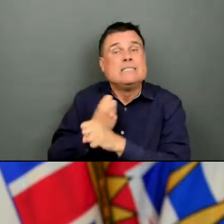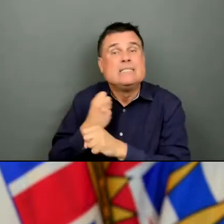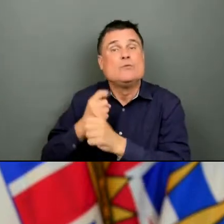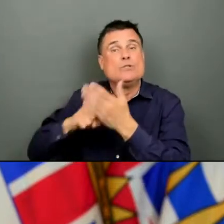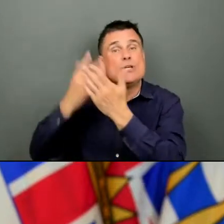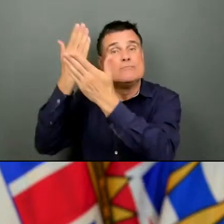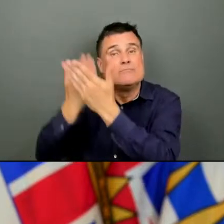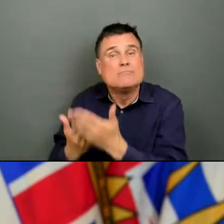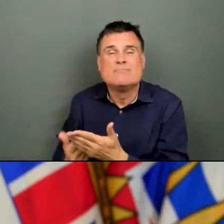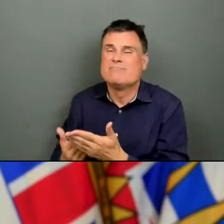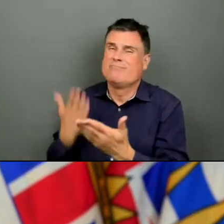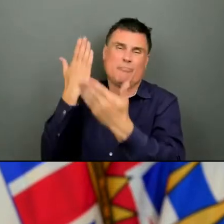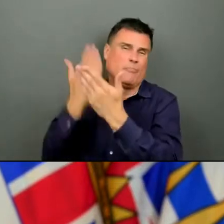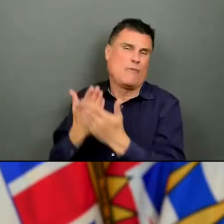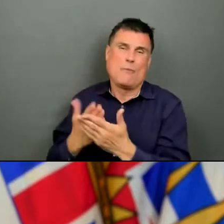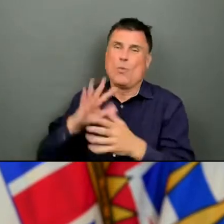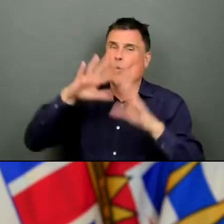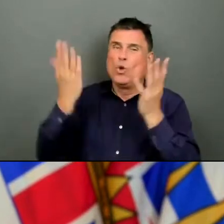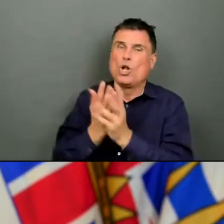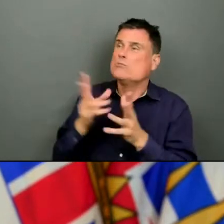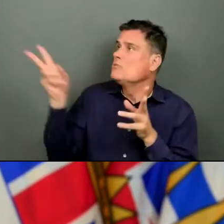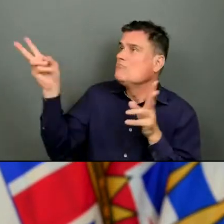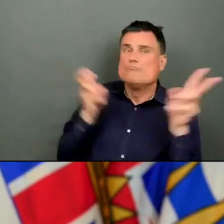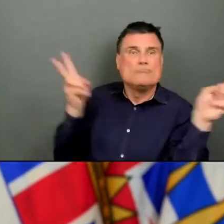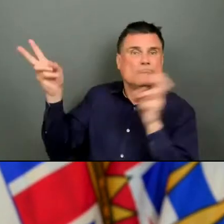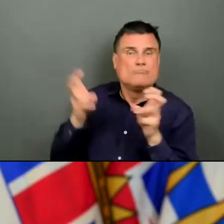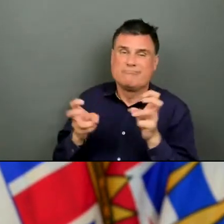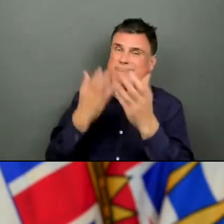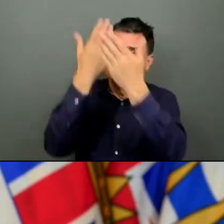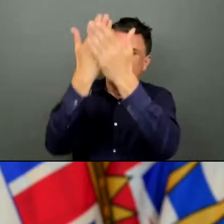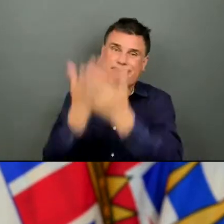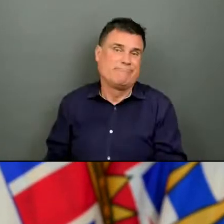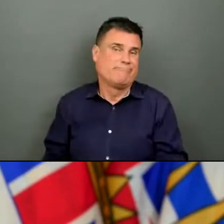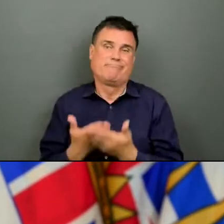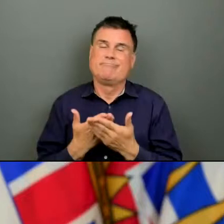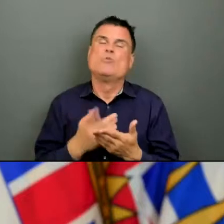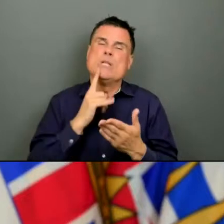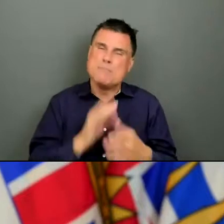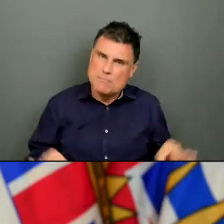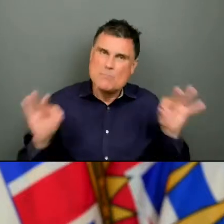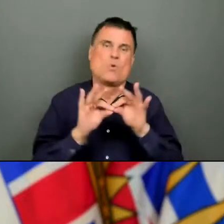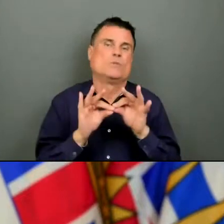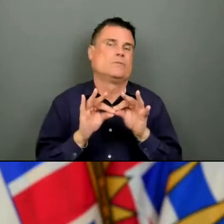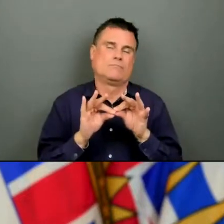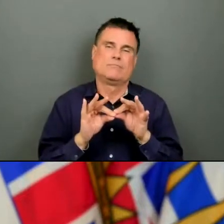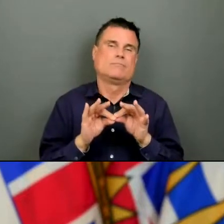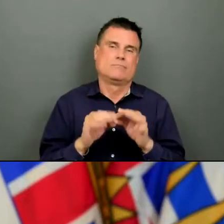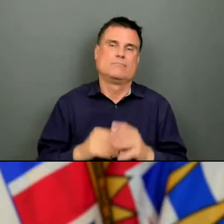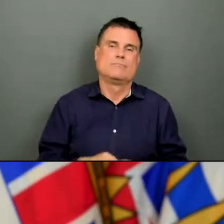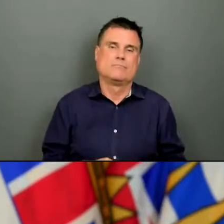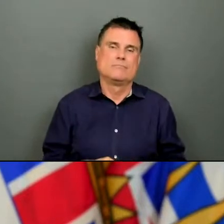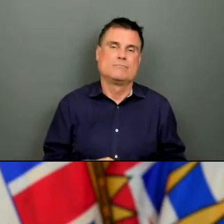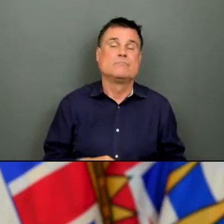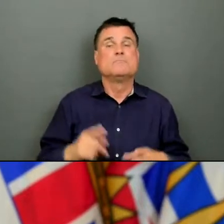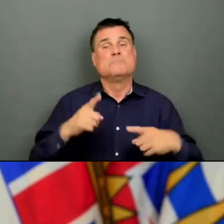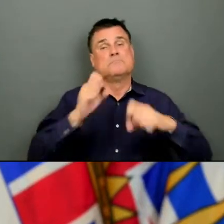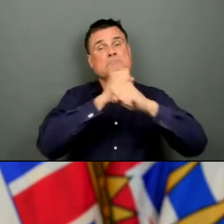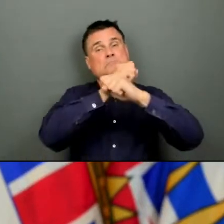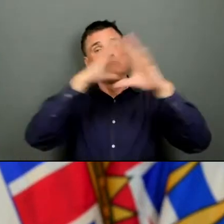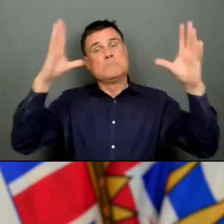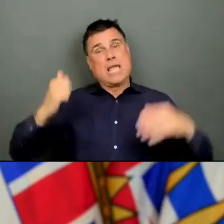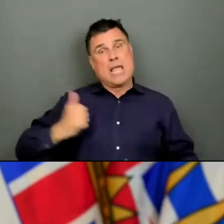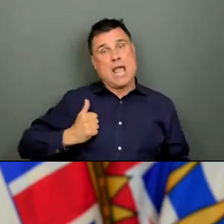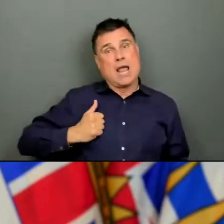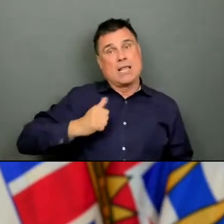other countries already. So those are the important things for us. If we think about Canada and we think about BC,